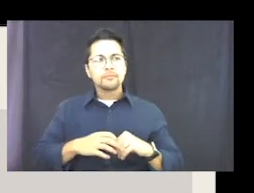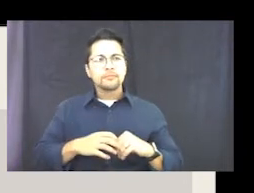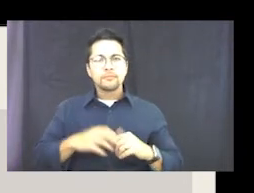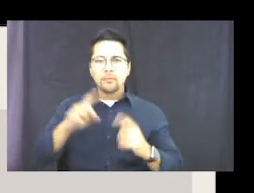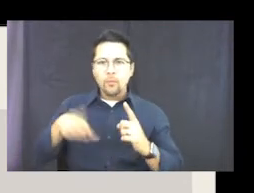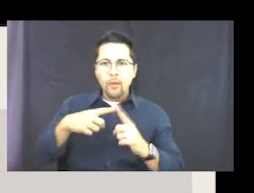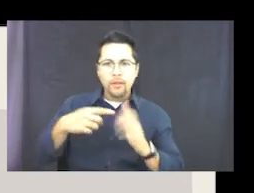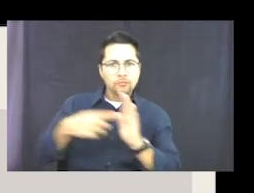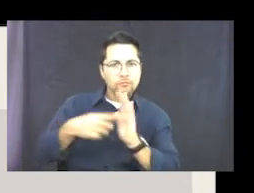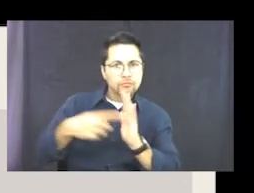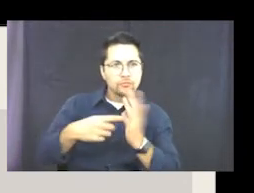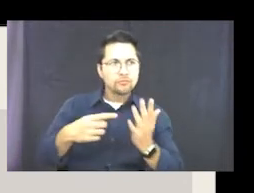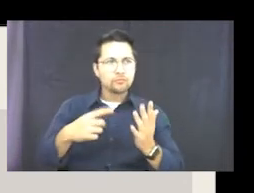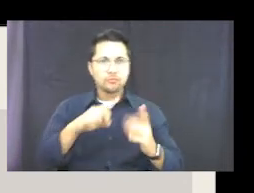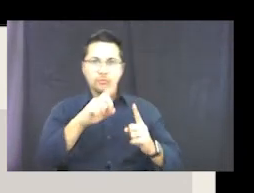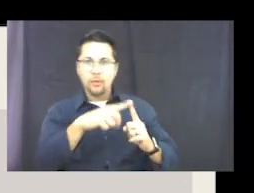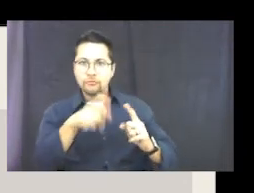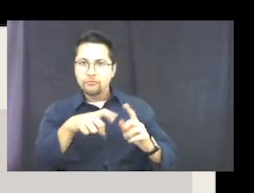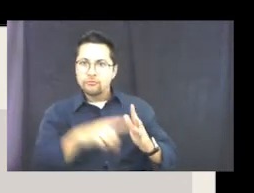by? When should I start?